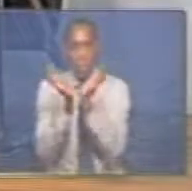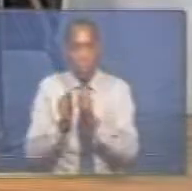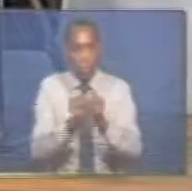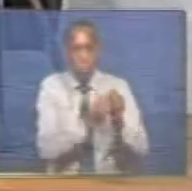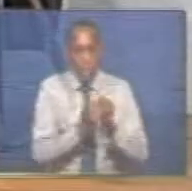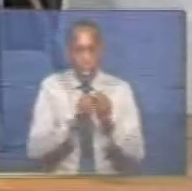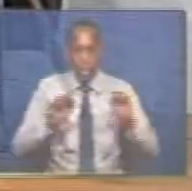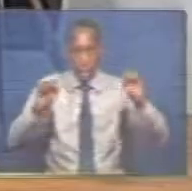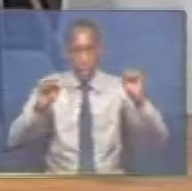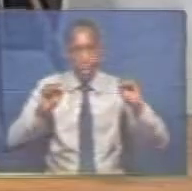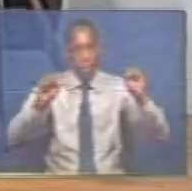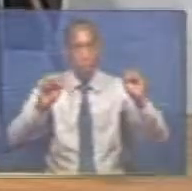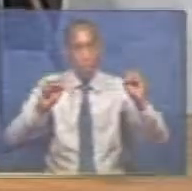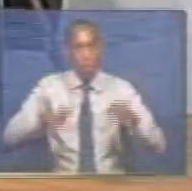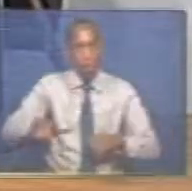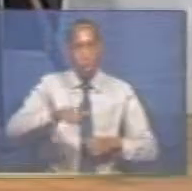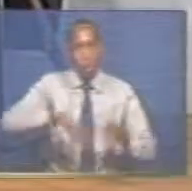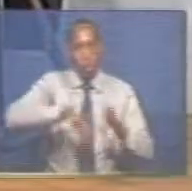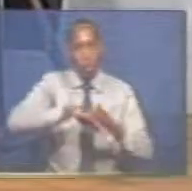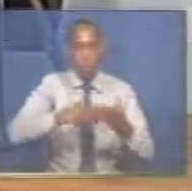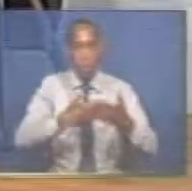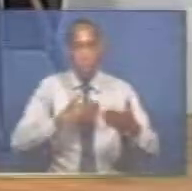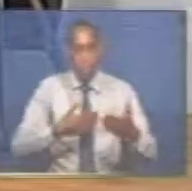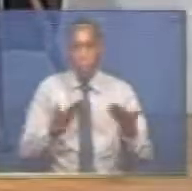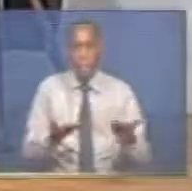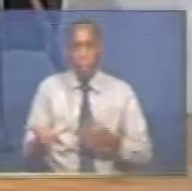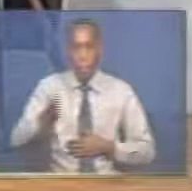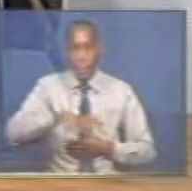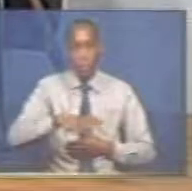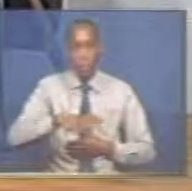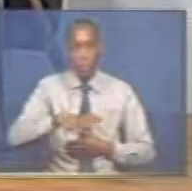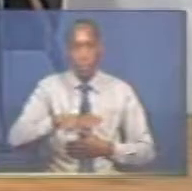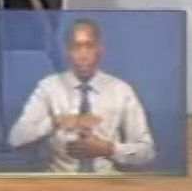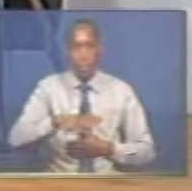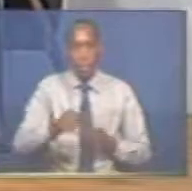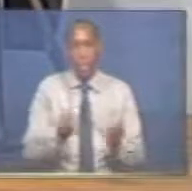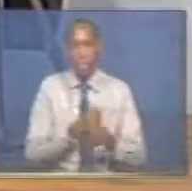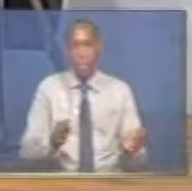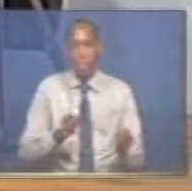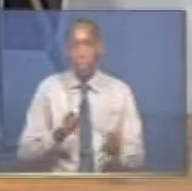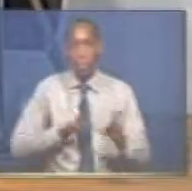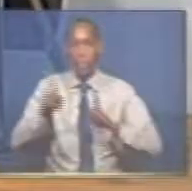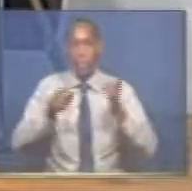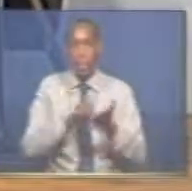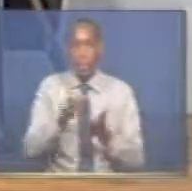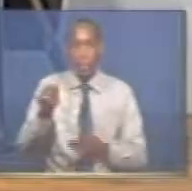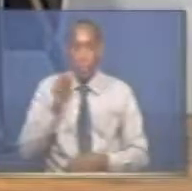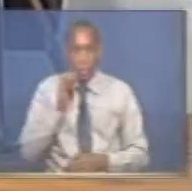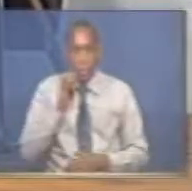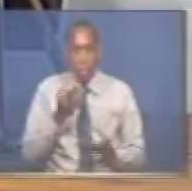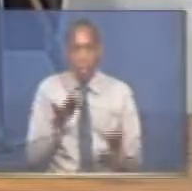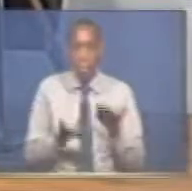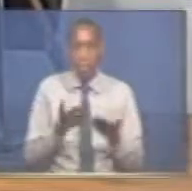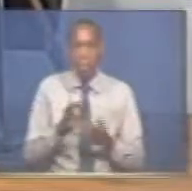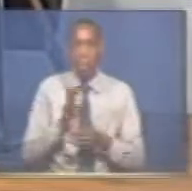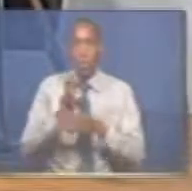maybe support there? You know, local football before then heading out to, obviously you can be traveling to the Emirates, so you're going somewhere to, you know, live screening